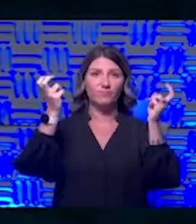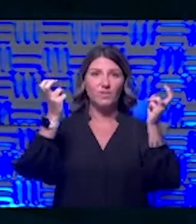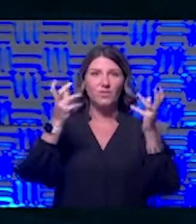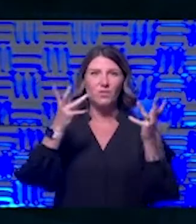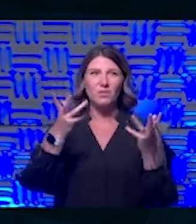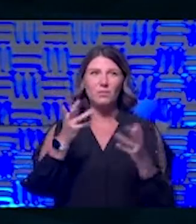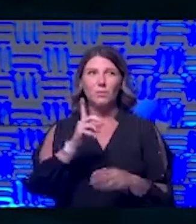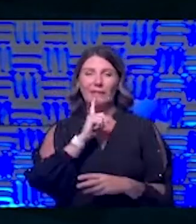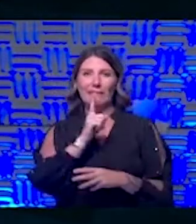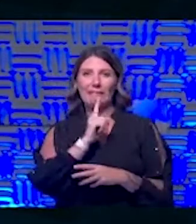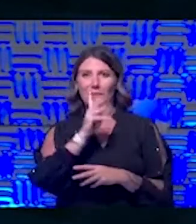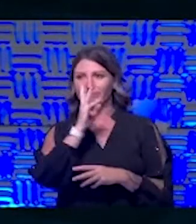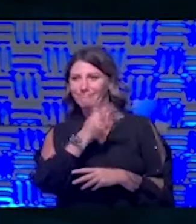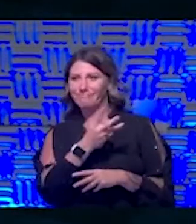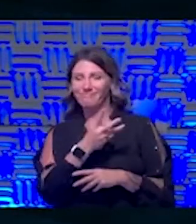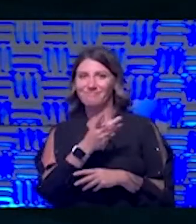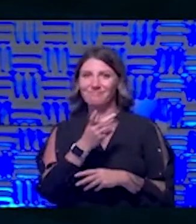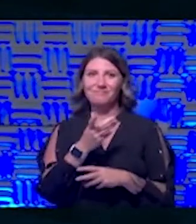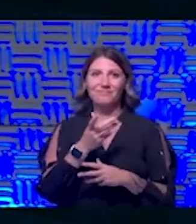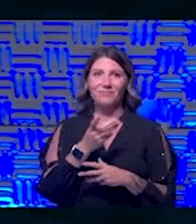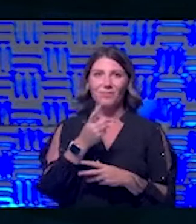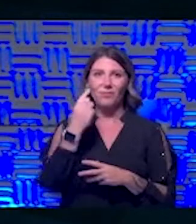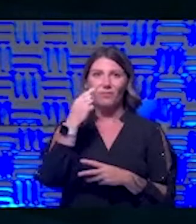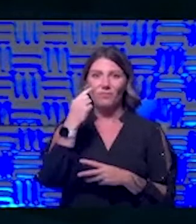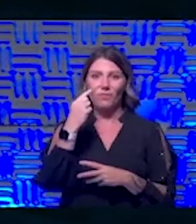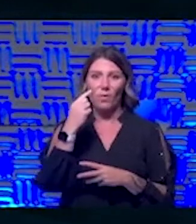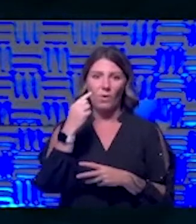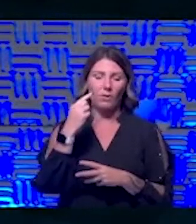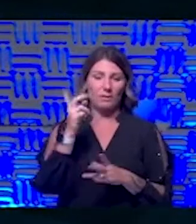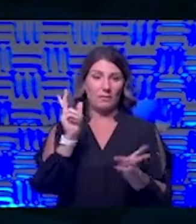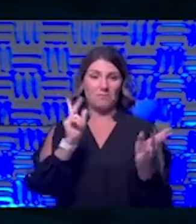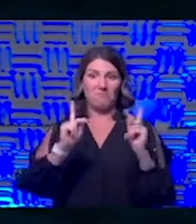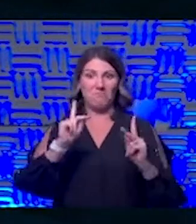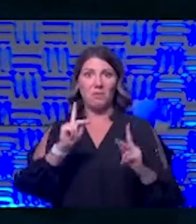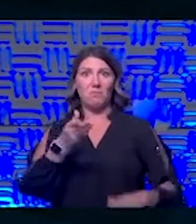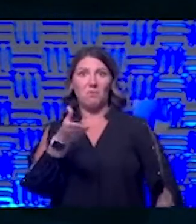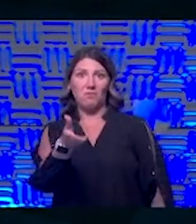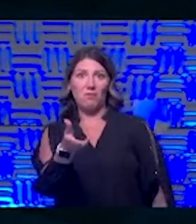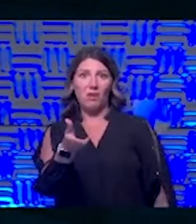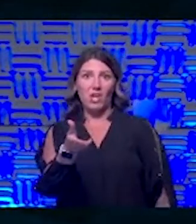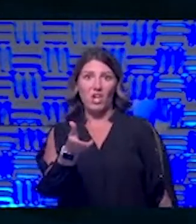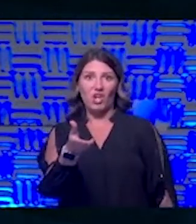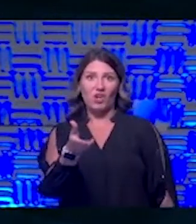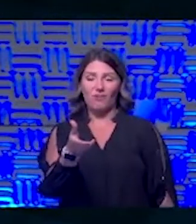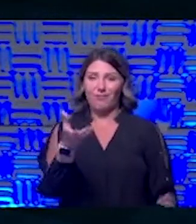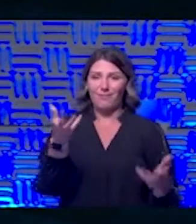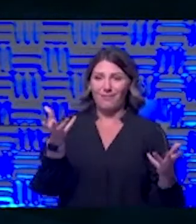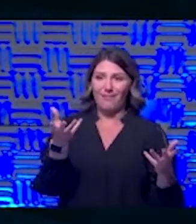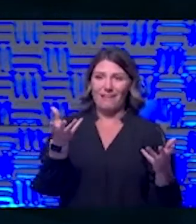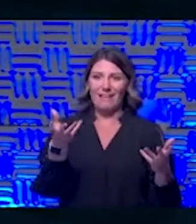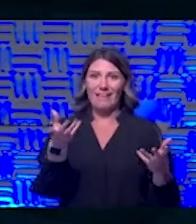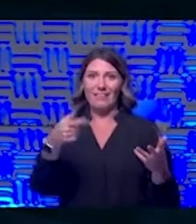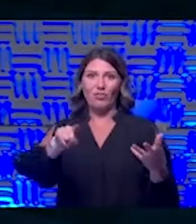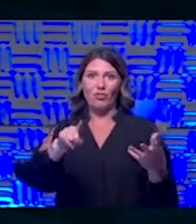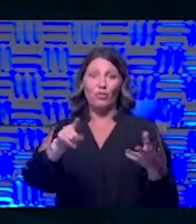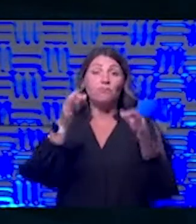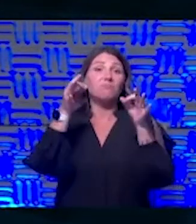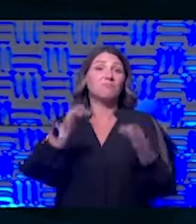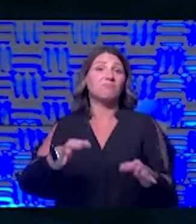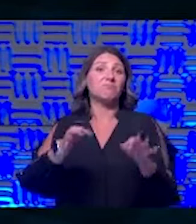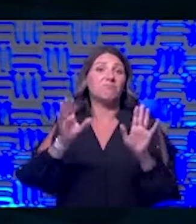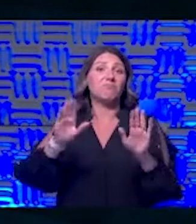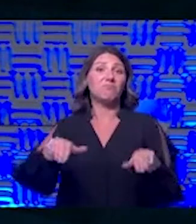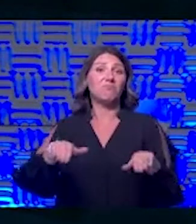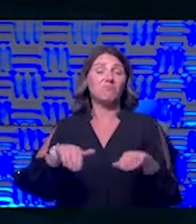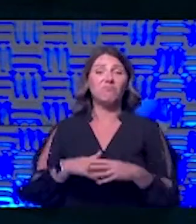disregard for the proverbial wolf at the door, and people are just deciding, and I've seen a flip in